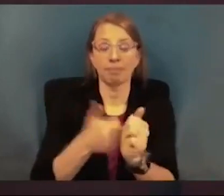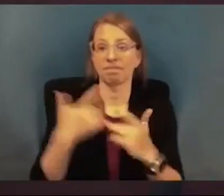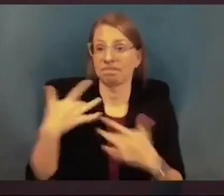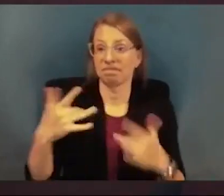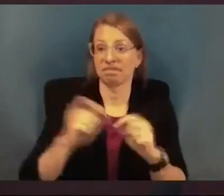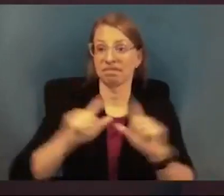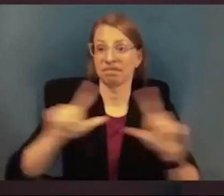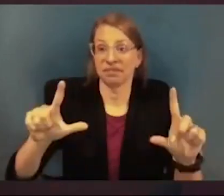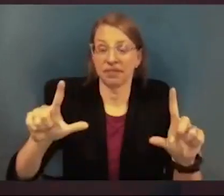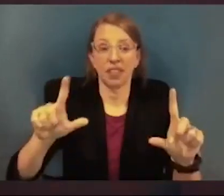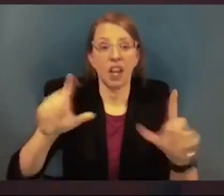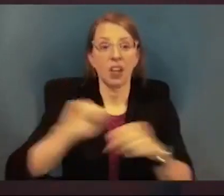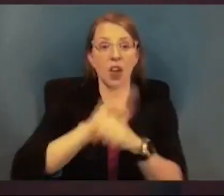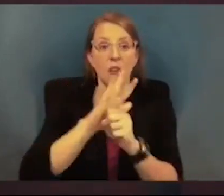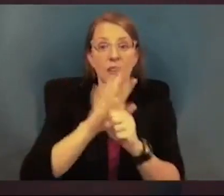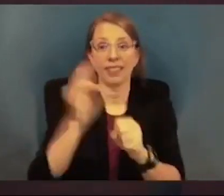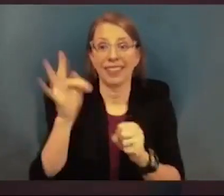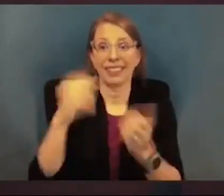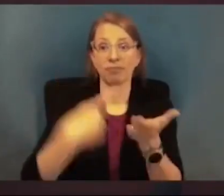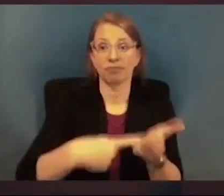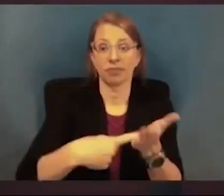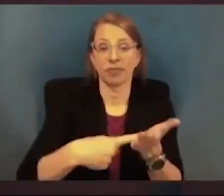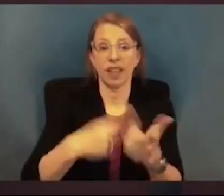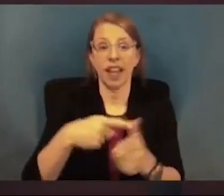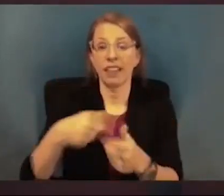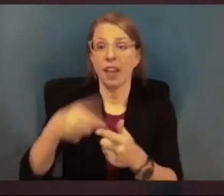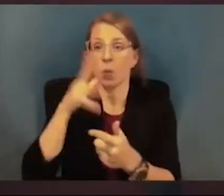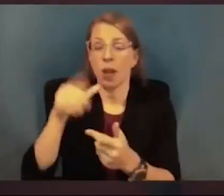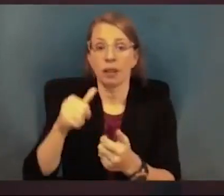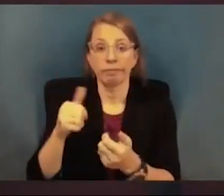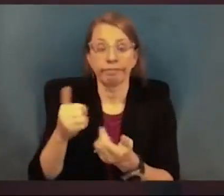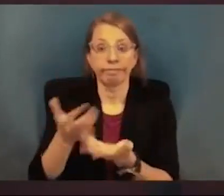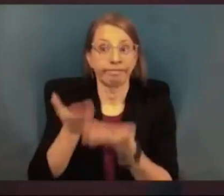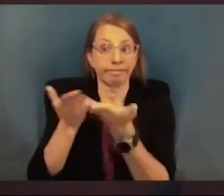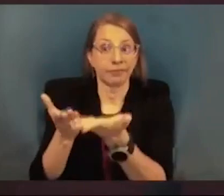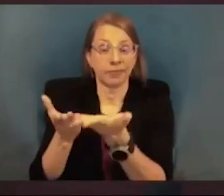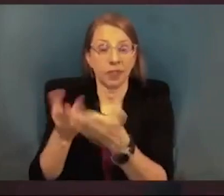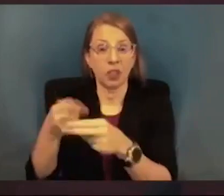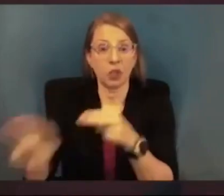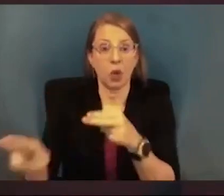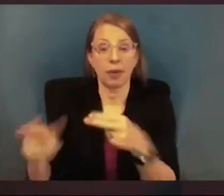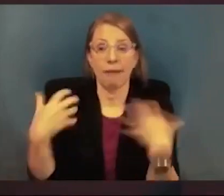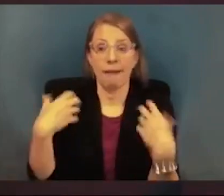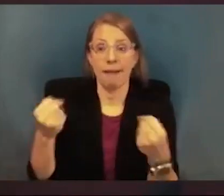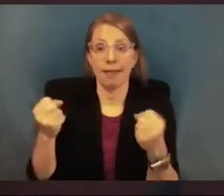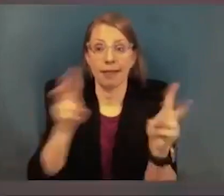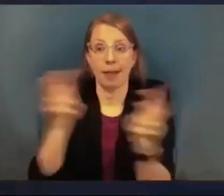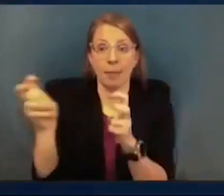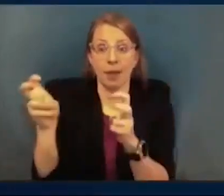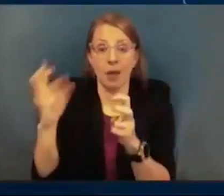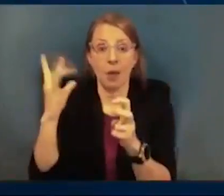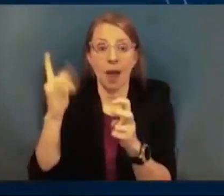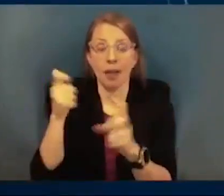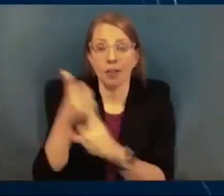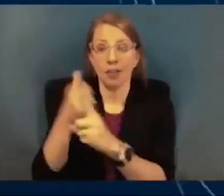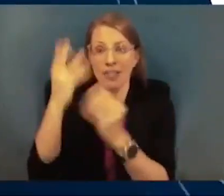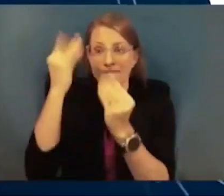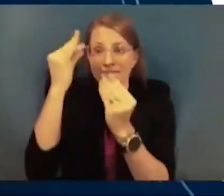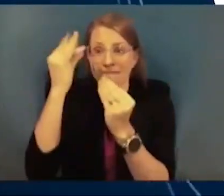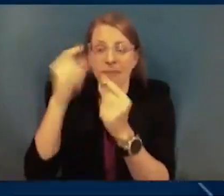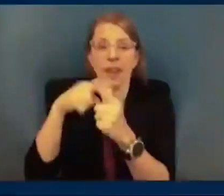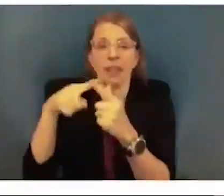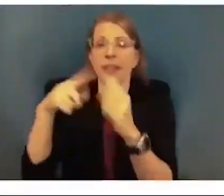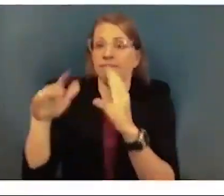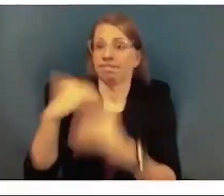going to introduce you to a short health topic so that you at home have time to think up and then send in those questions. So today we are talking